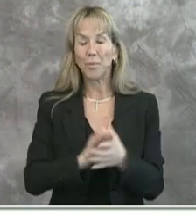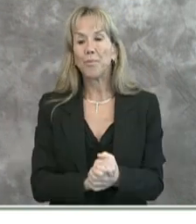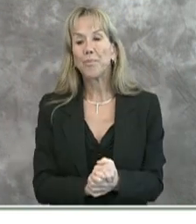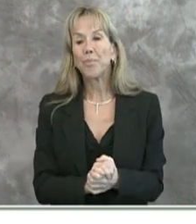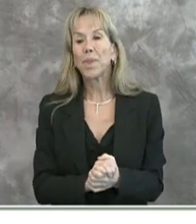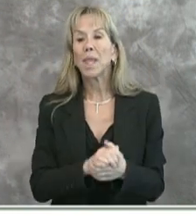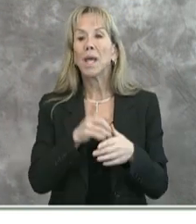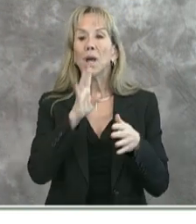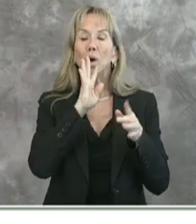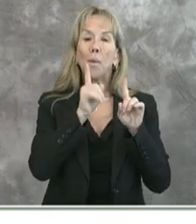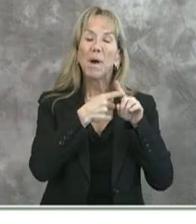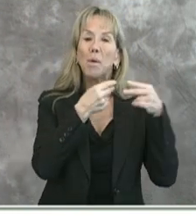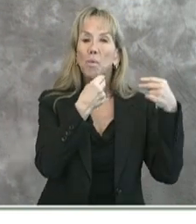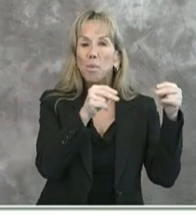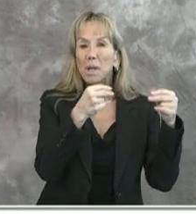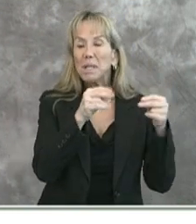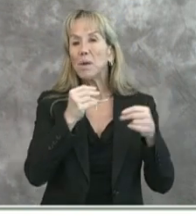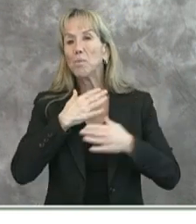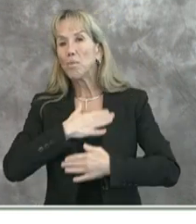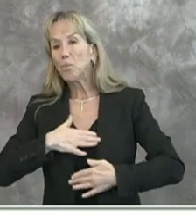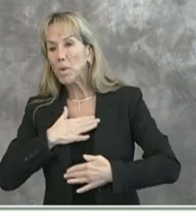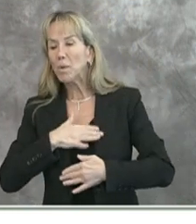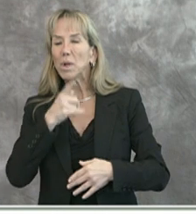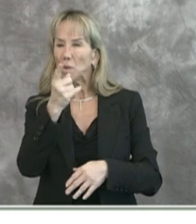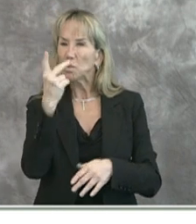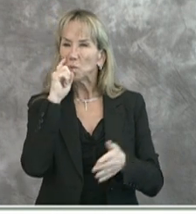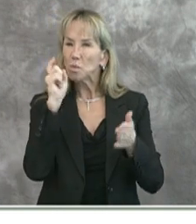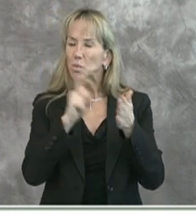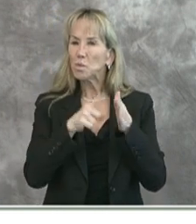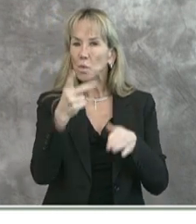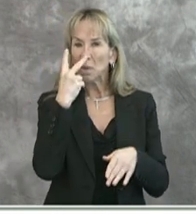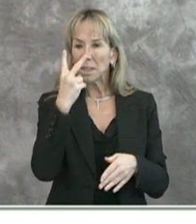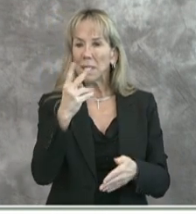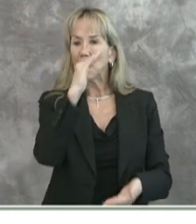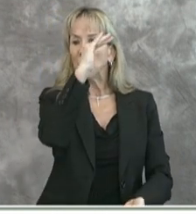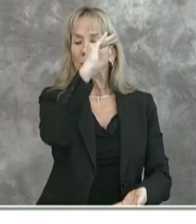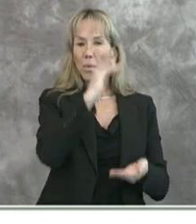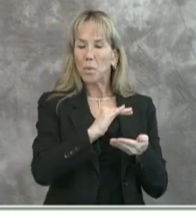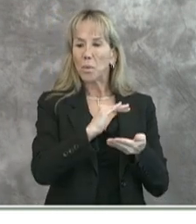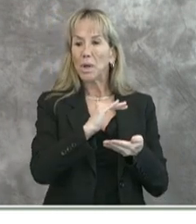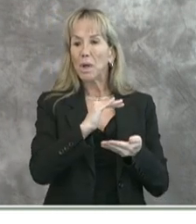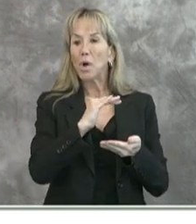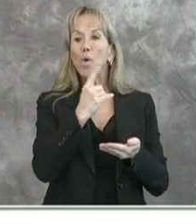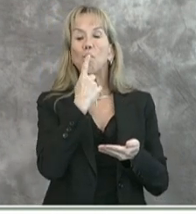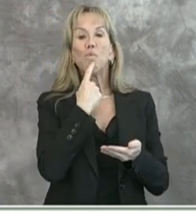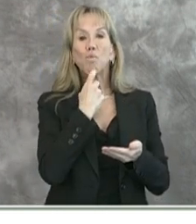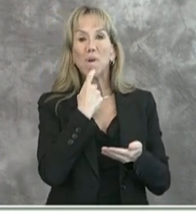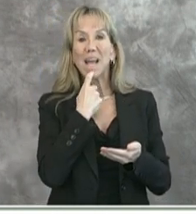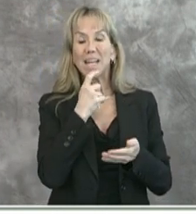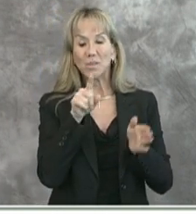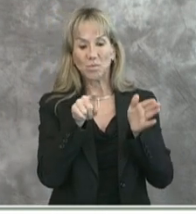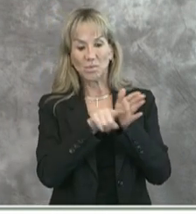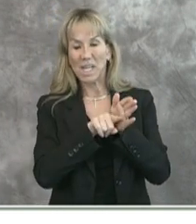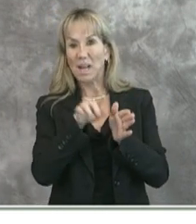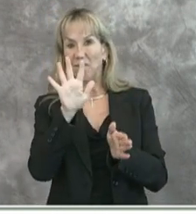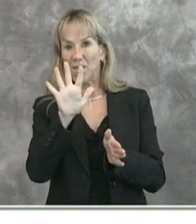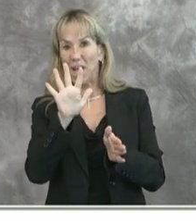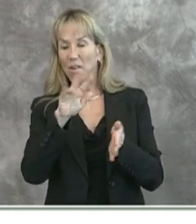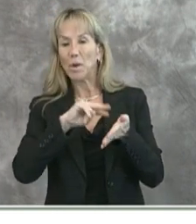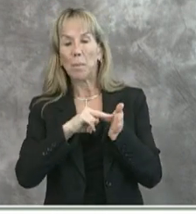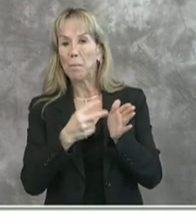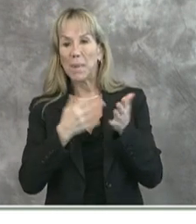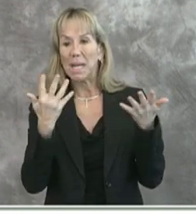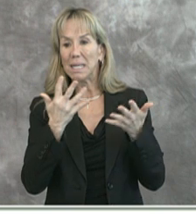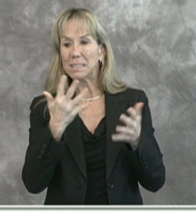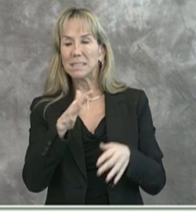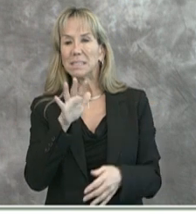on retail and recreation, what you can see here is the decrease in red is a negative number, meaning we're trending